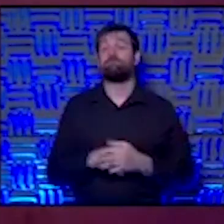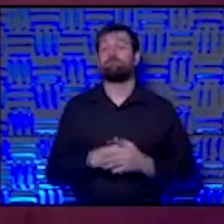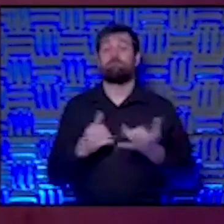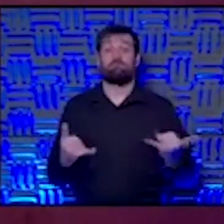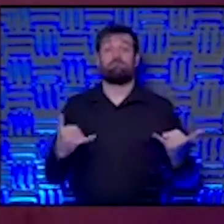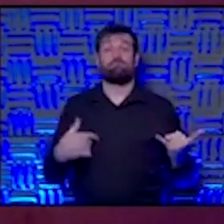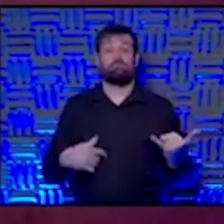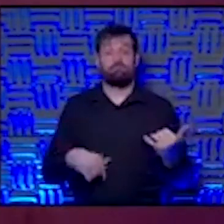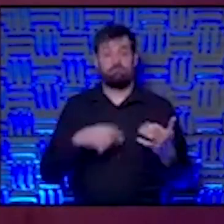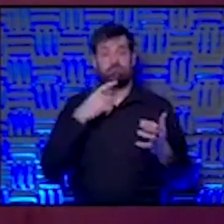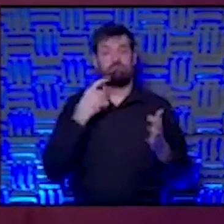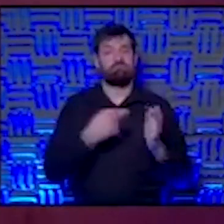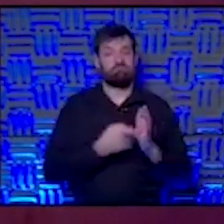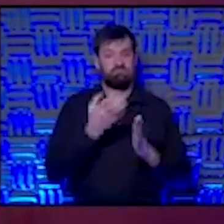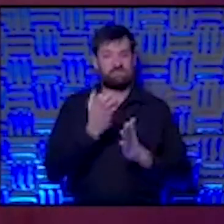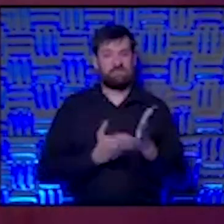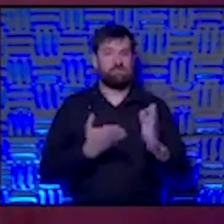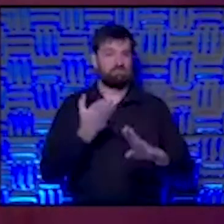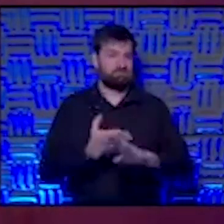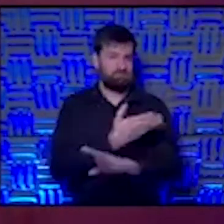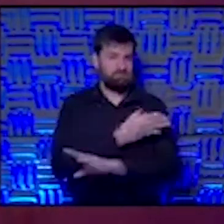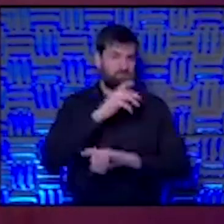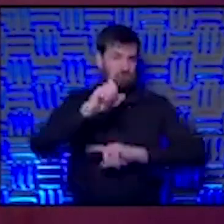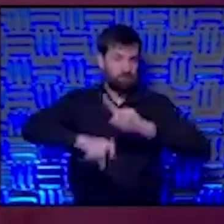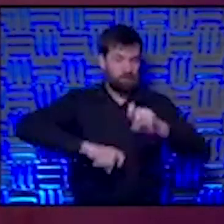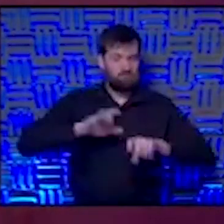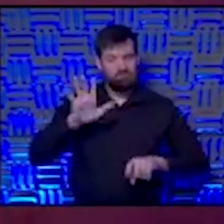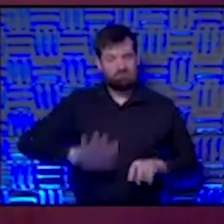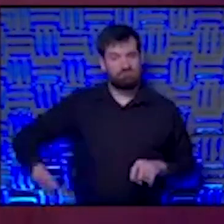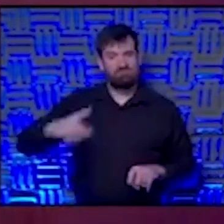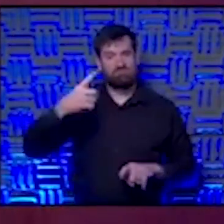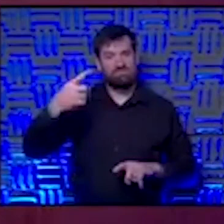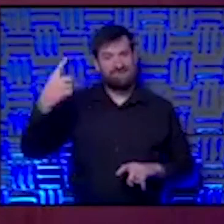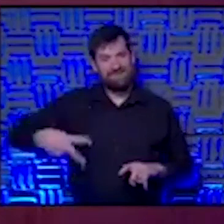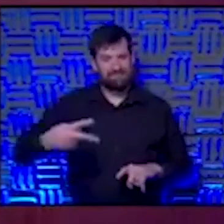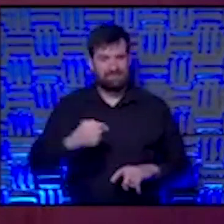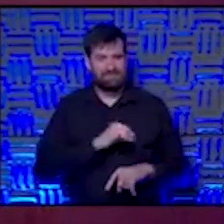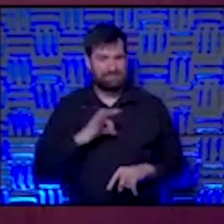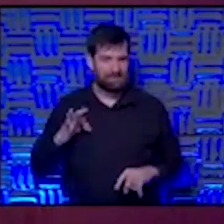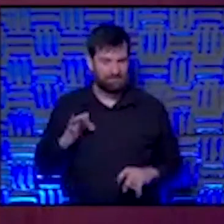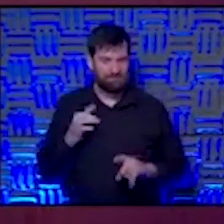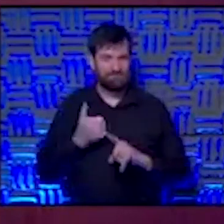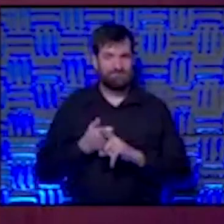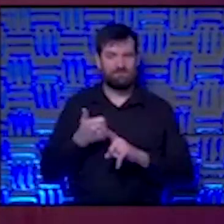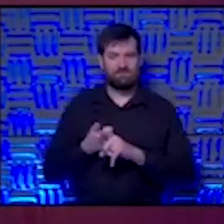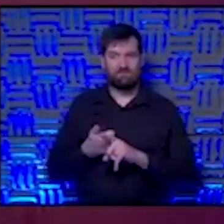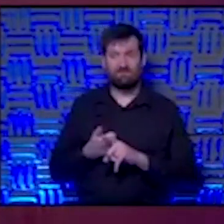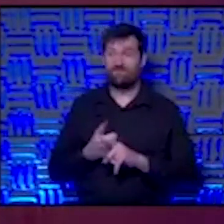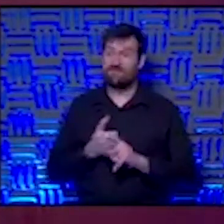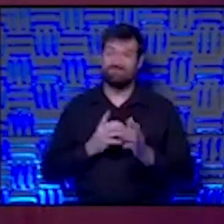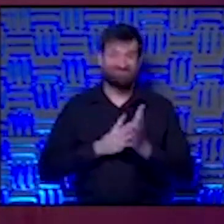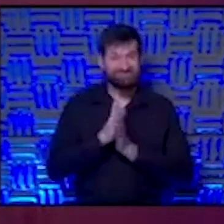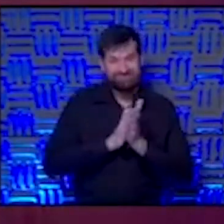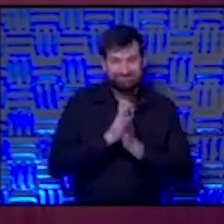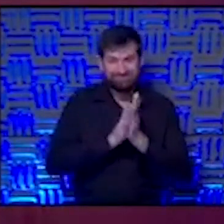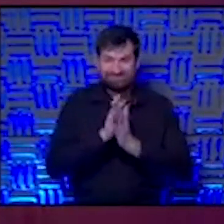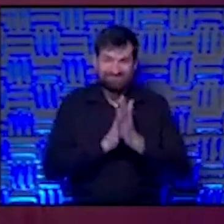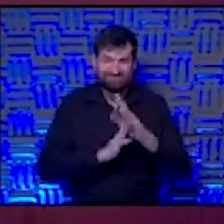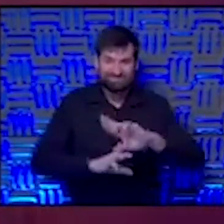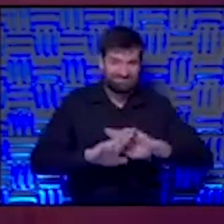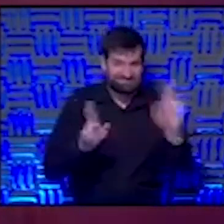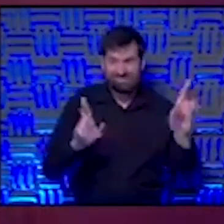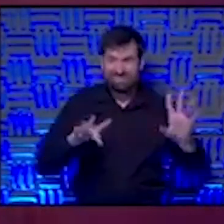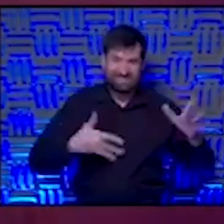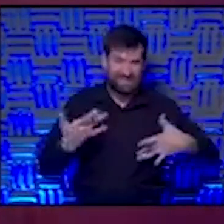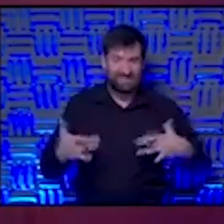have found in some pre-surveys that about half of the staff are all excited about the vaccine, and clearly